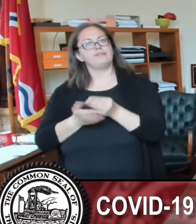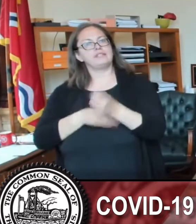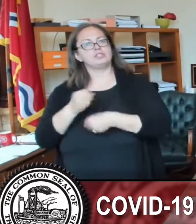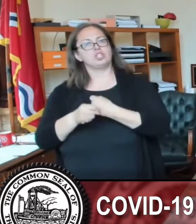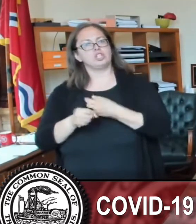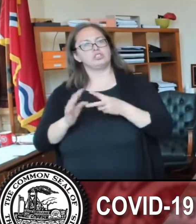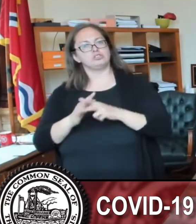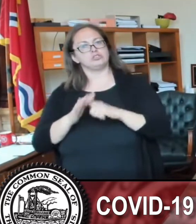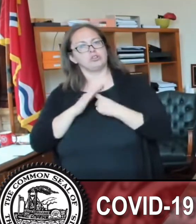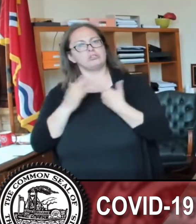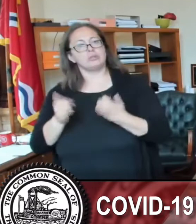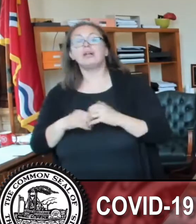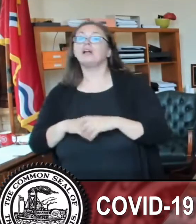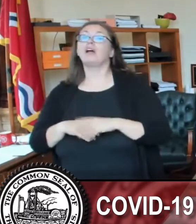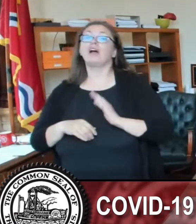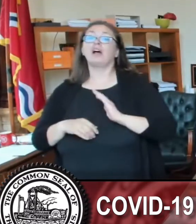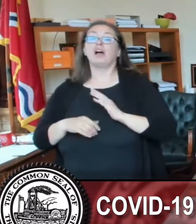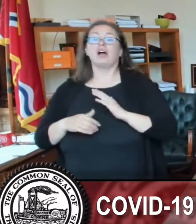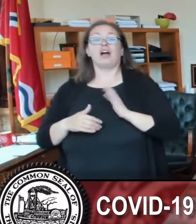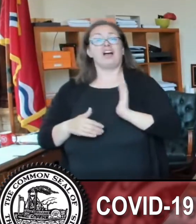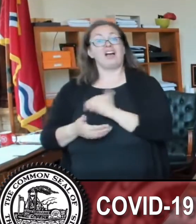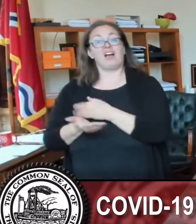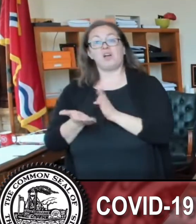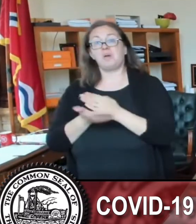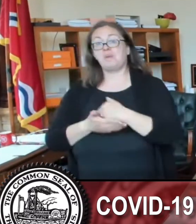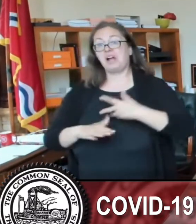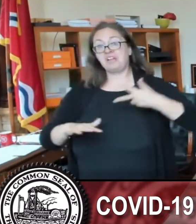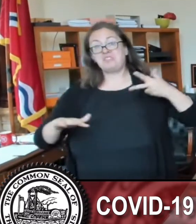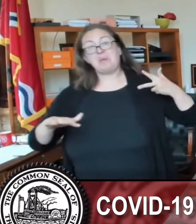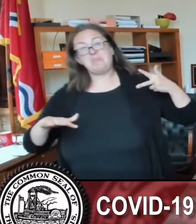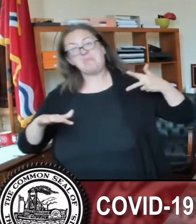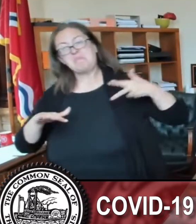dramatic cuts in our budget due to the